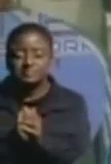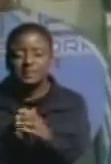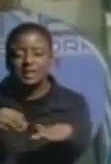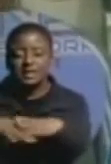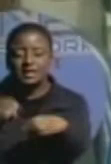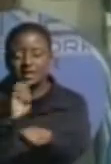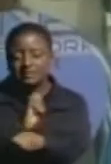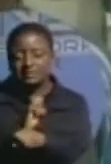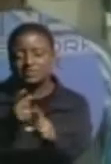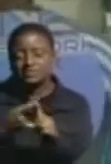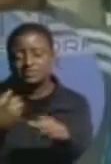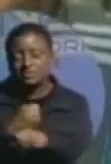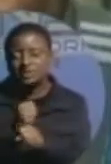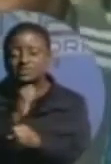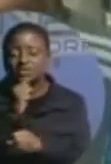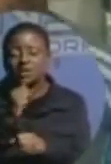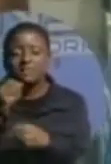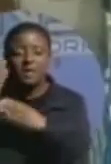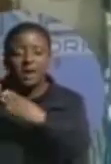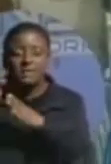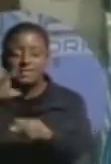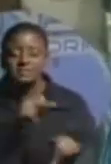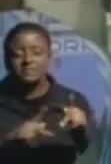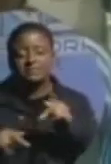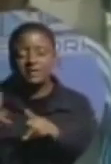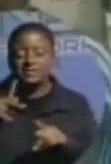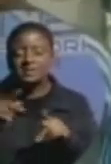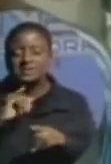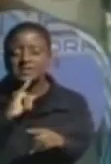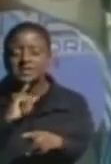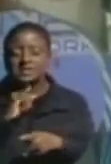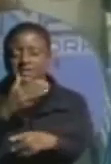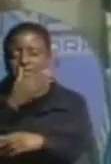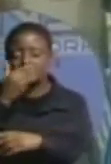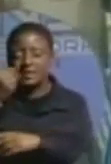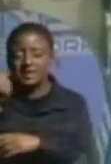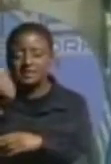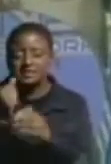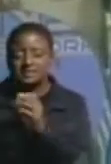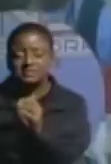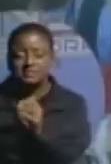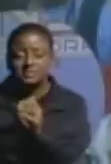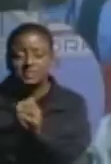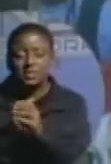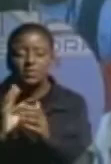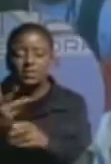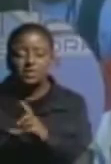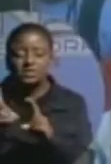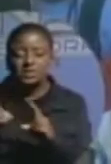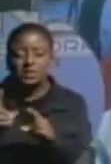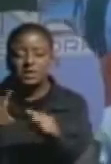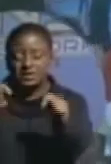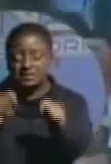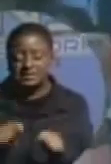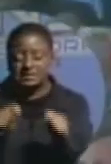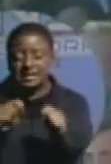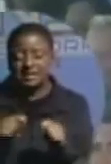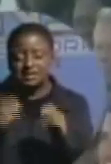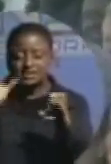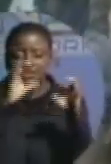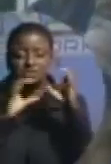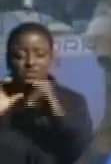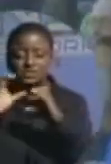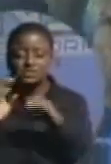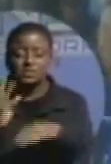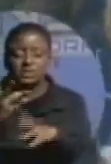best as possible, we have taken the decision to implement, as we've done in the past, our talent search. We took this opportunity with all of the coaches